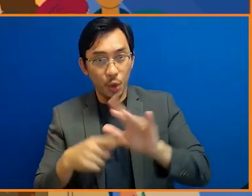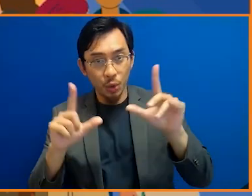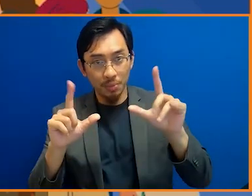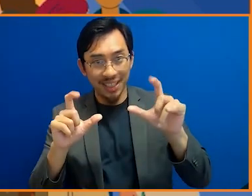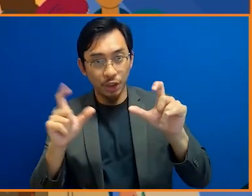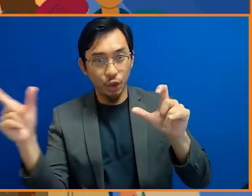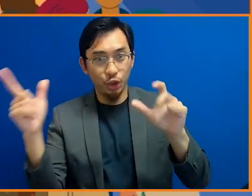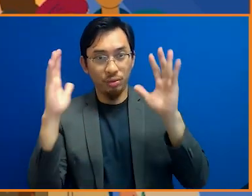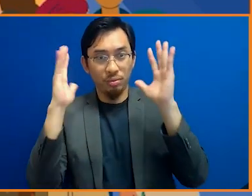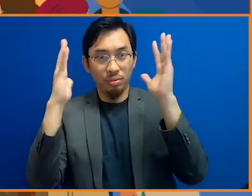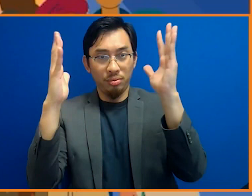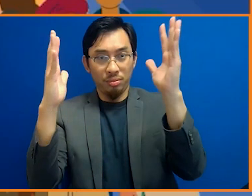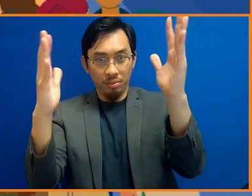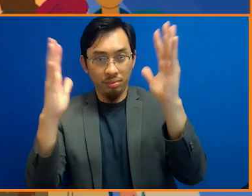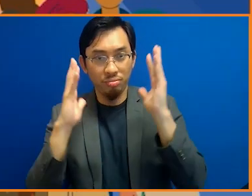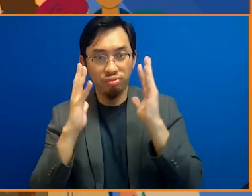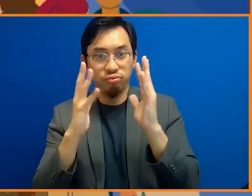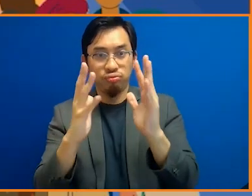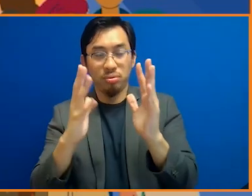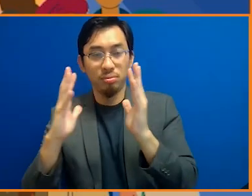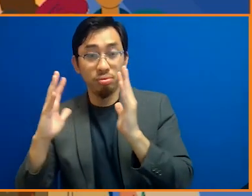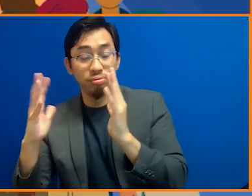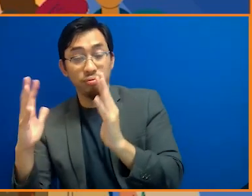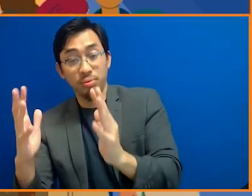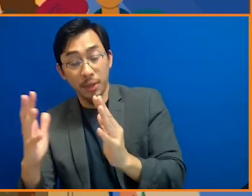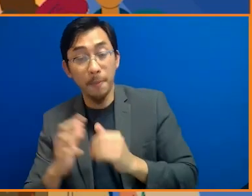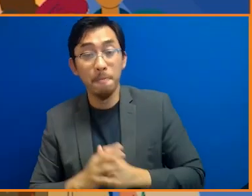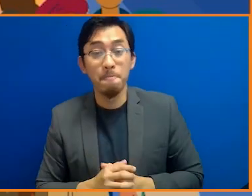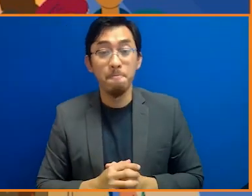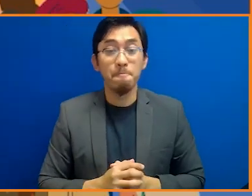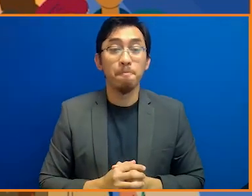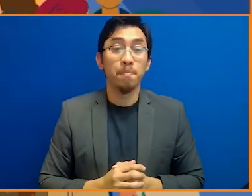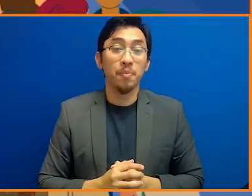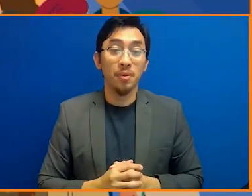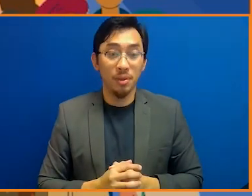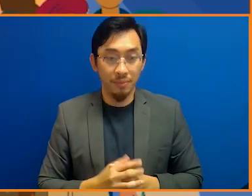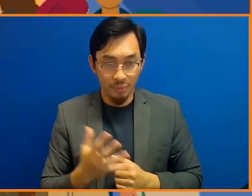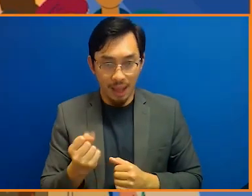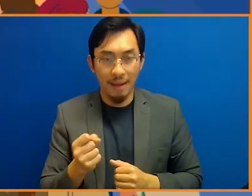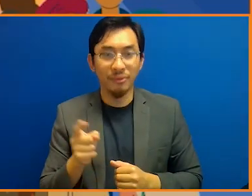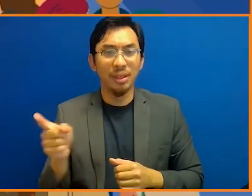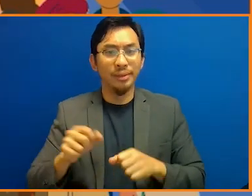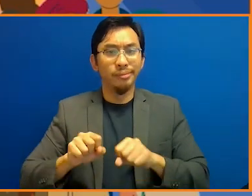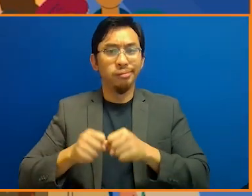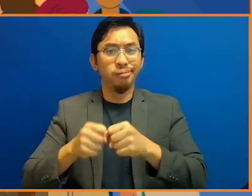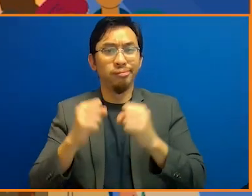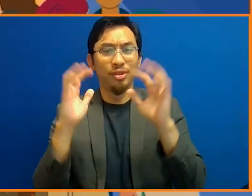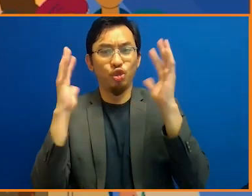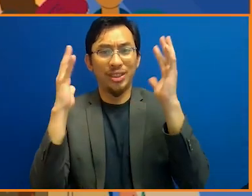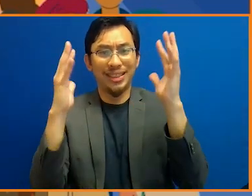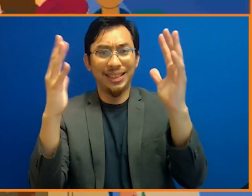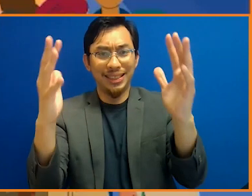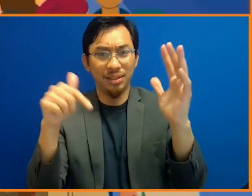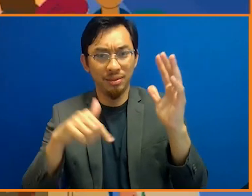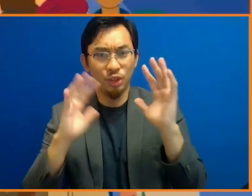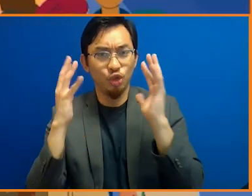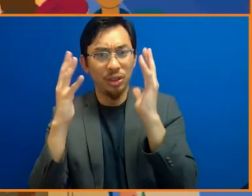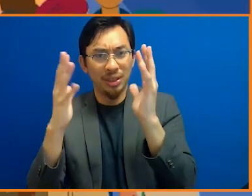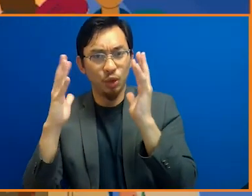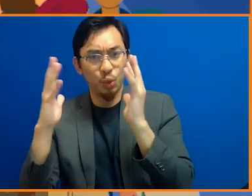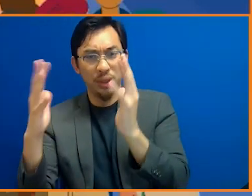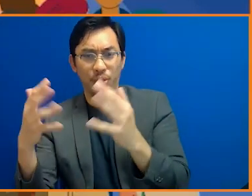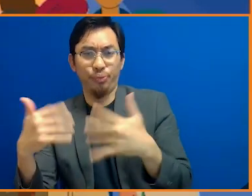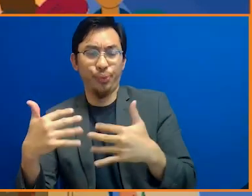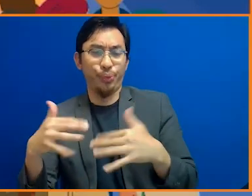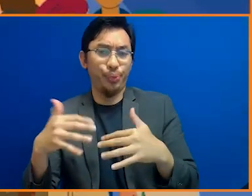For detail, you can have a look in the slide later. But in general, we also we plot the damage of